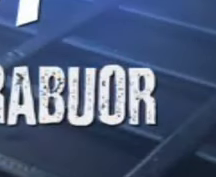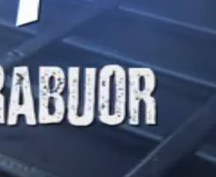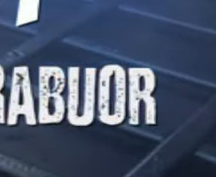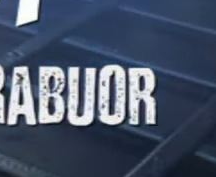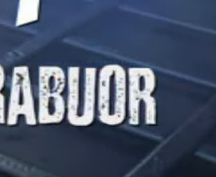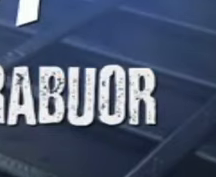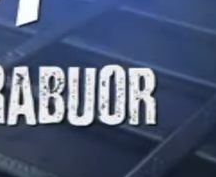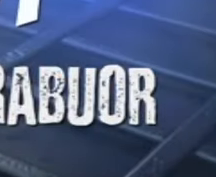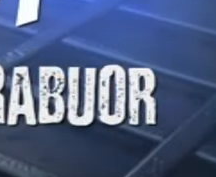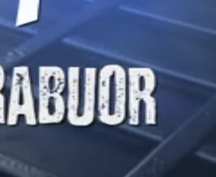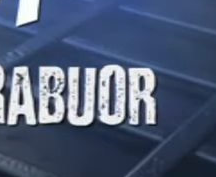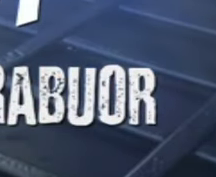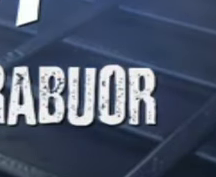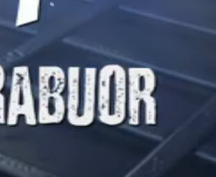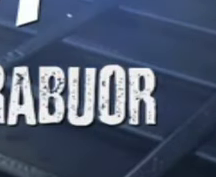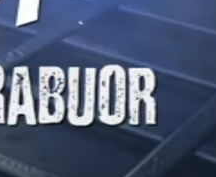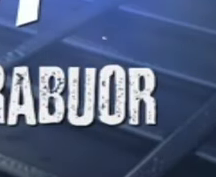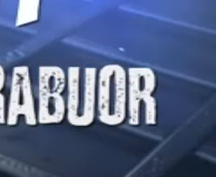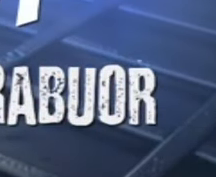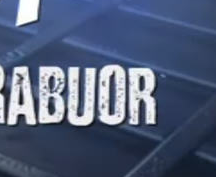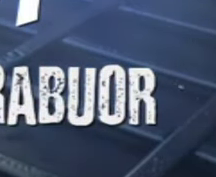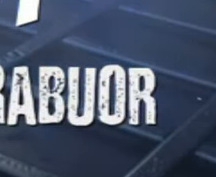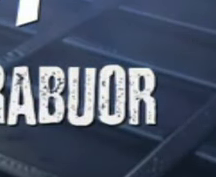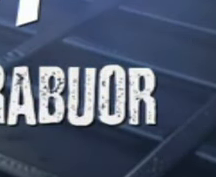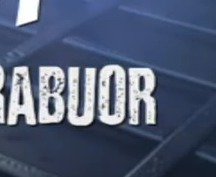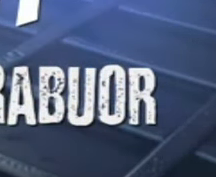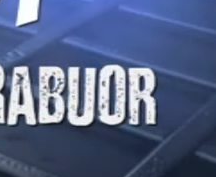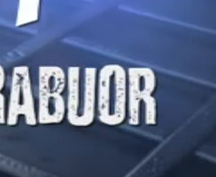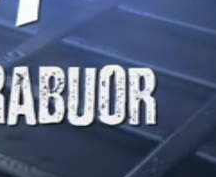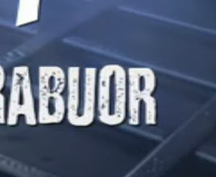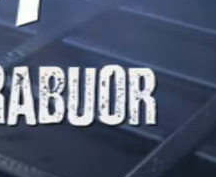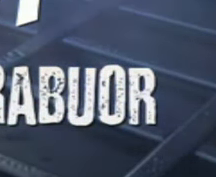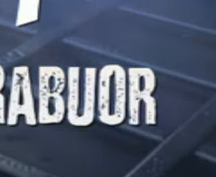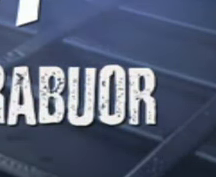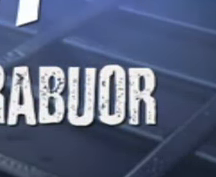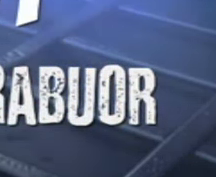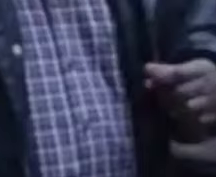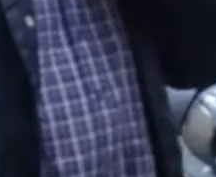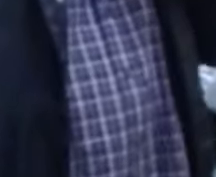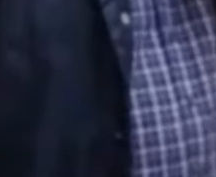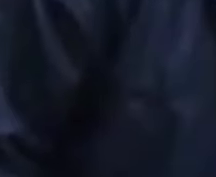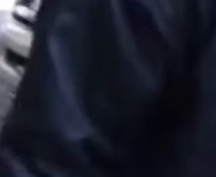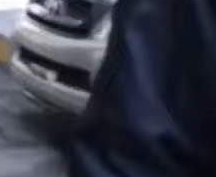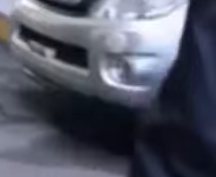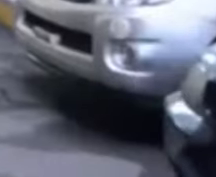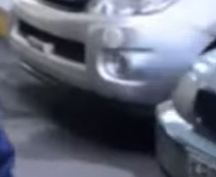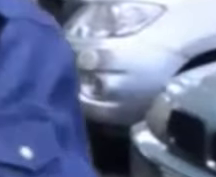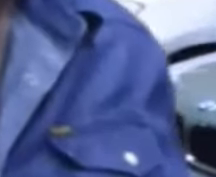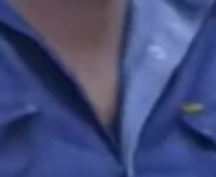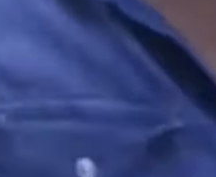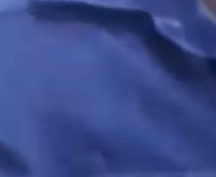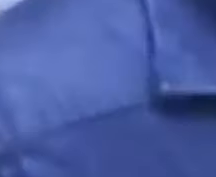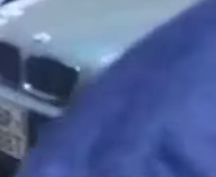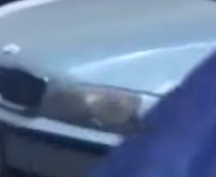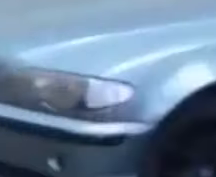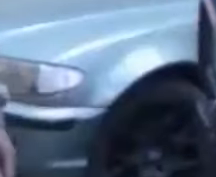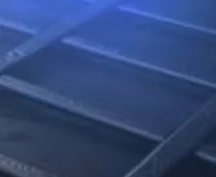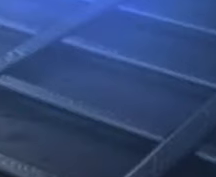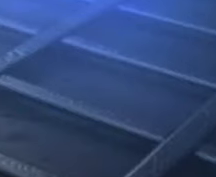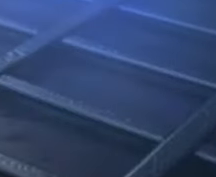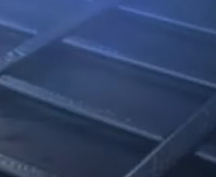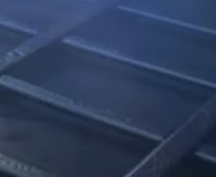of money from the ghost workers. He then deposited it into his M-Pesa account. Evidence of Stanvas Ogalo